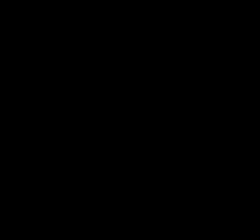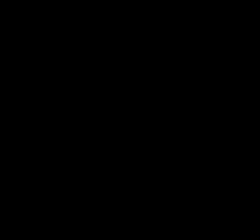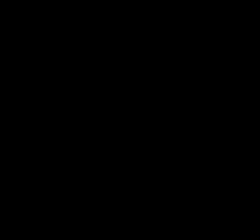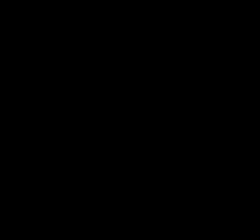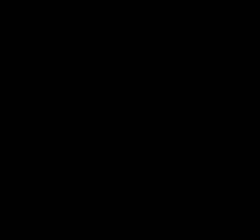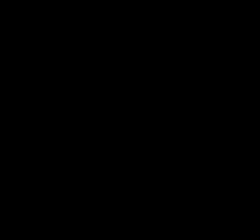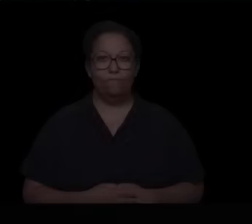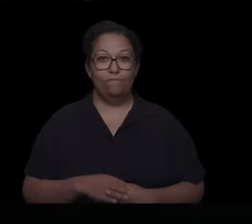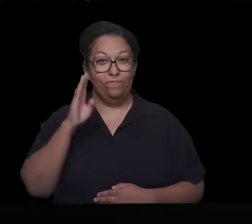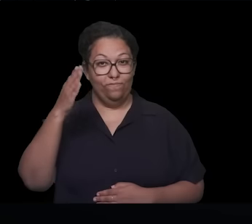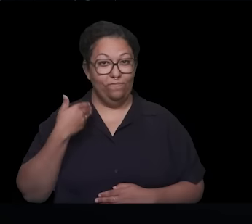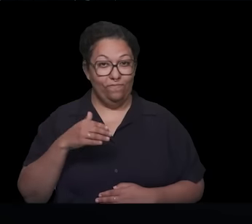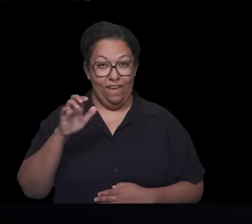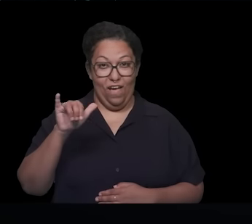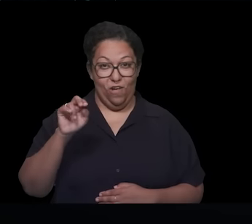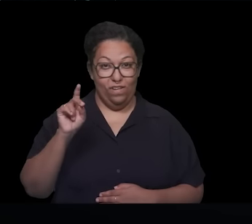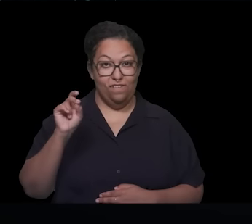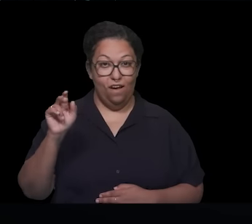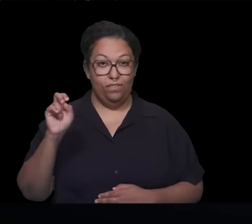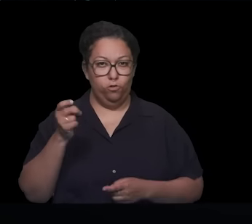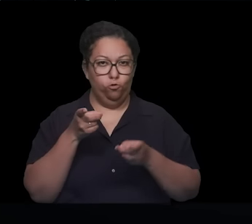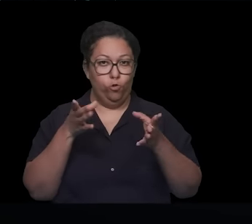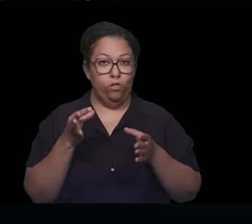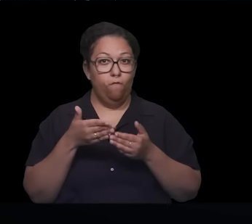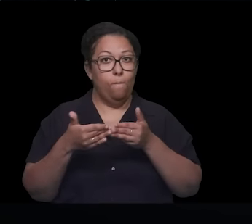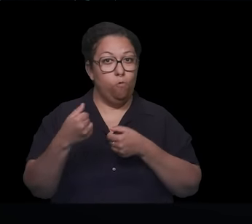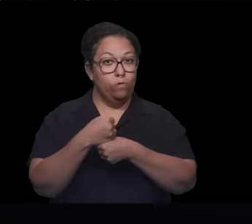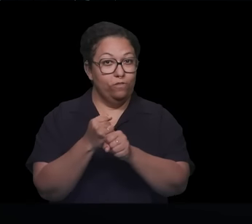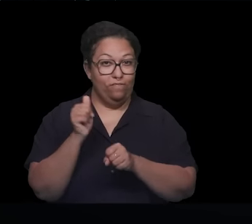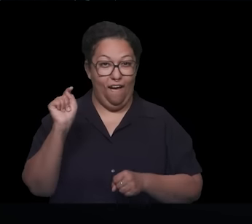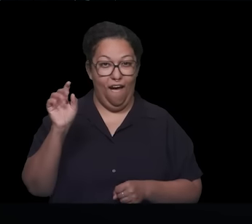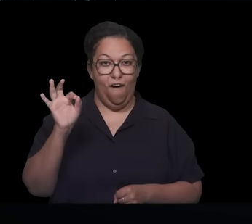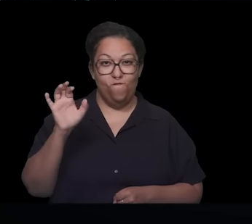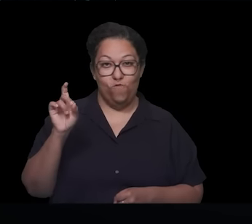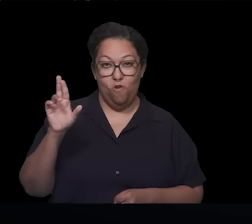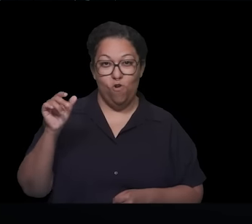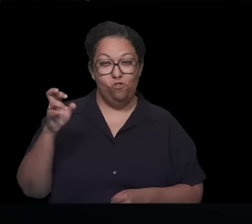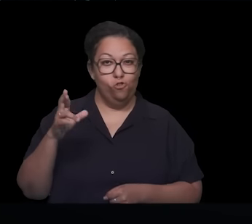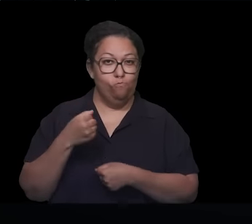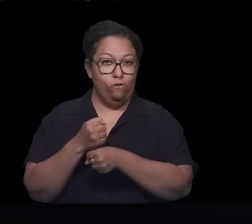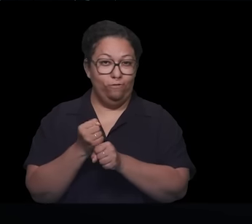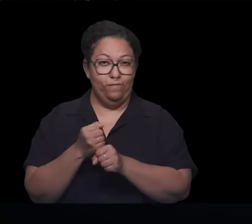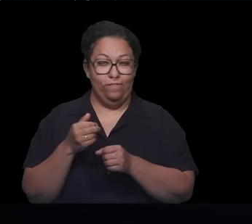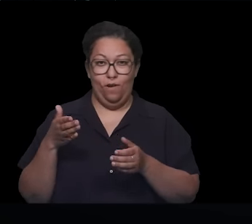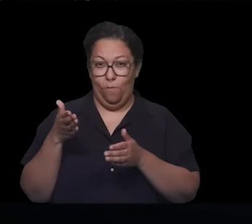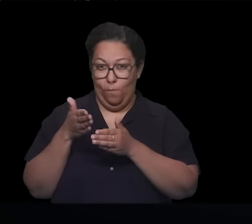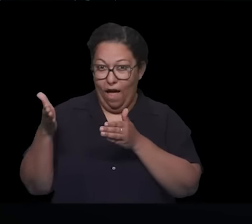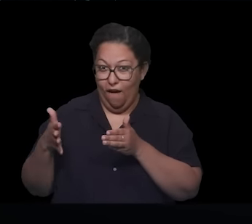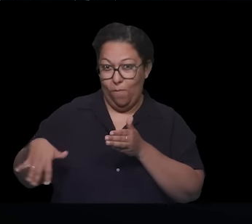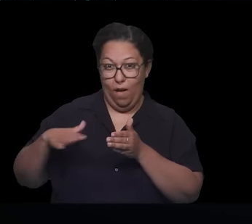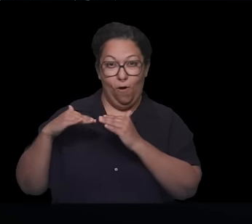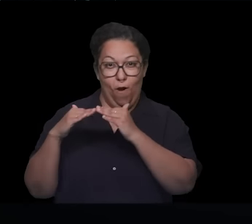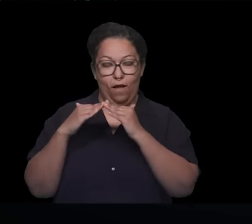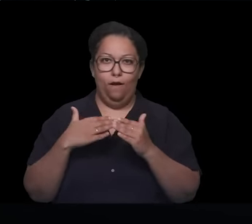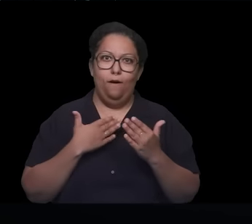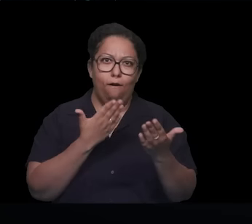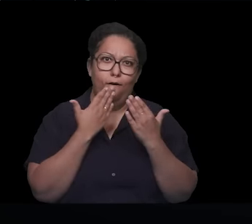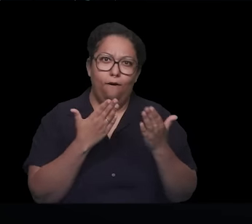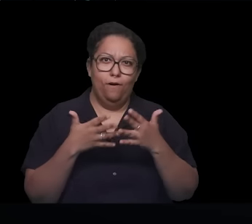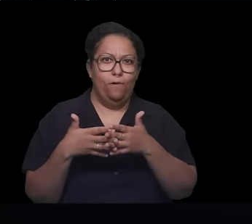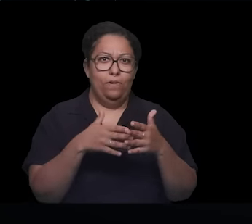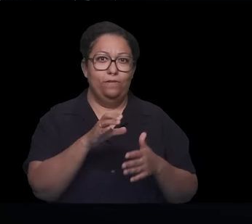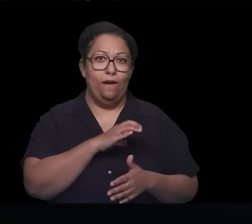A dark-haired woman. I'm Erin Dodson, Director of Post-Production at Fred Rogers Productions, and on behalf of my colleagues, I would like to